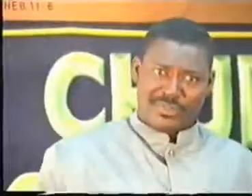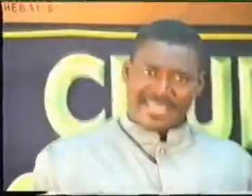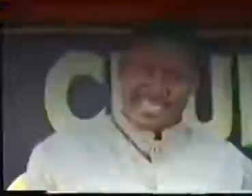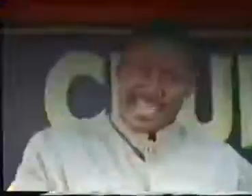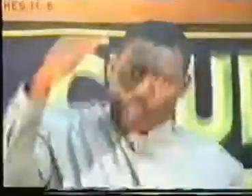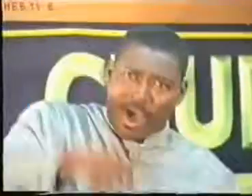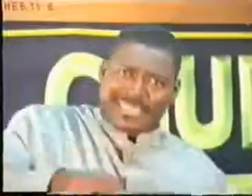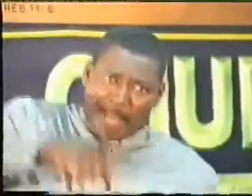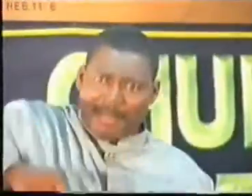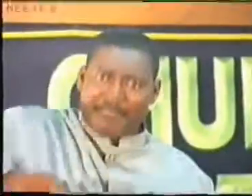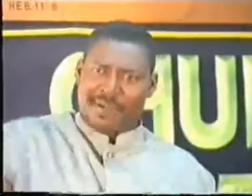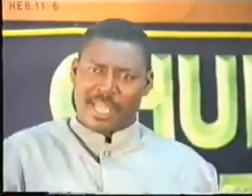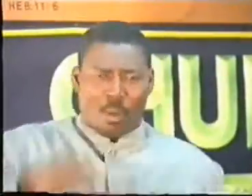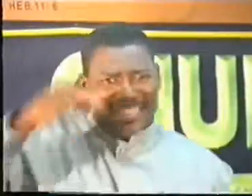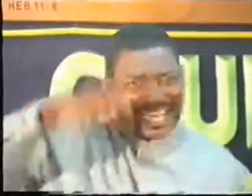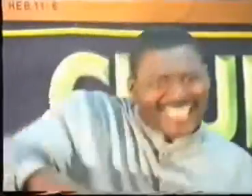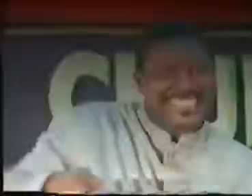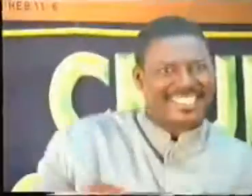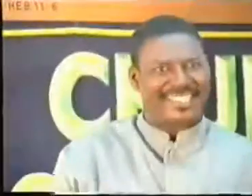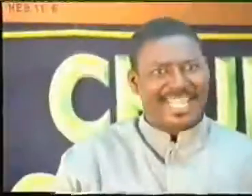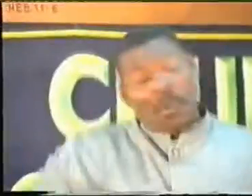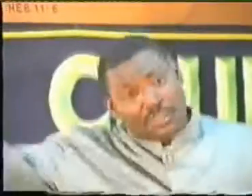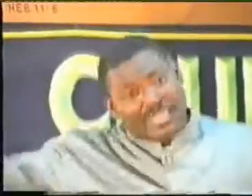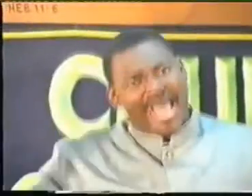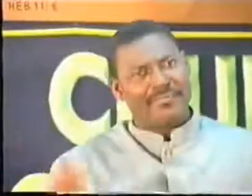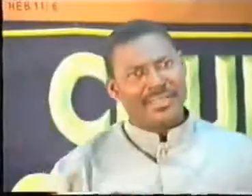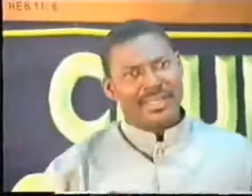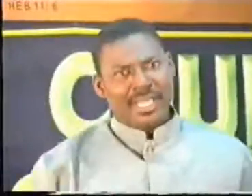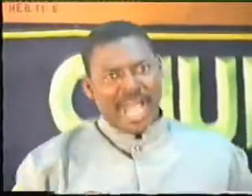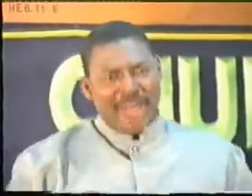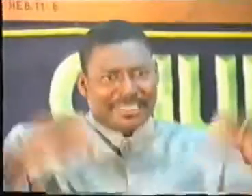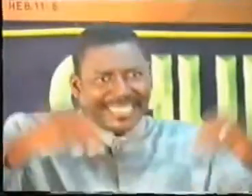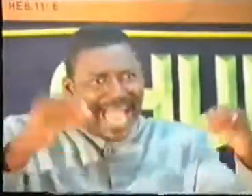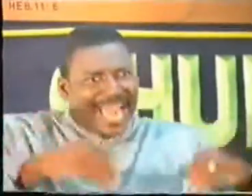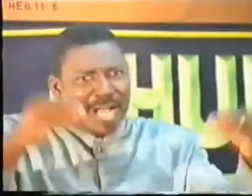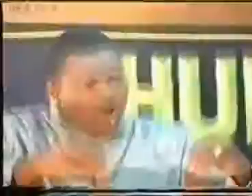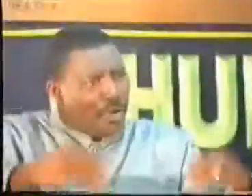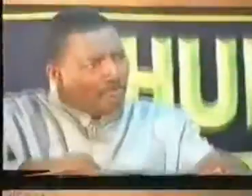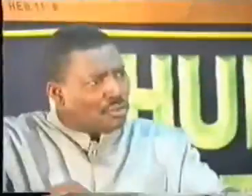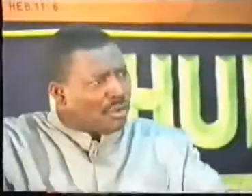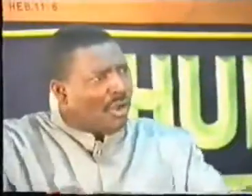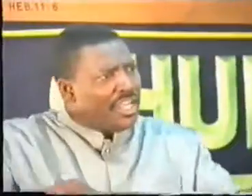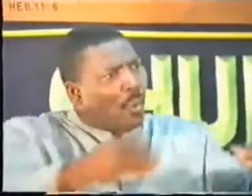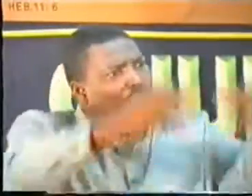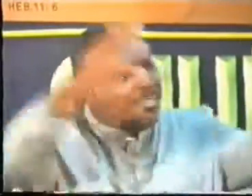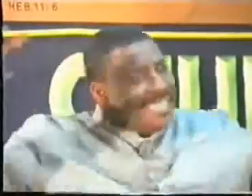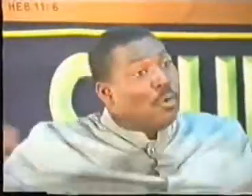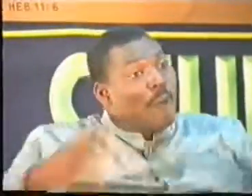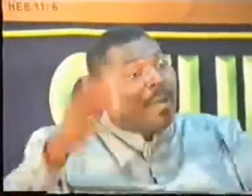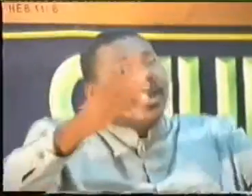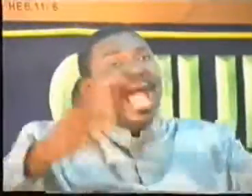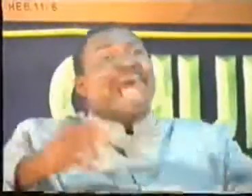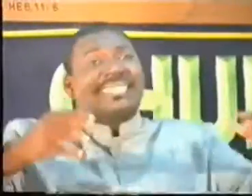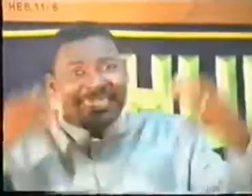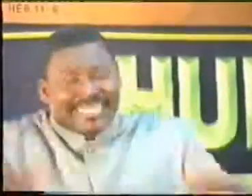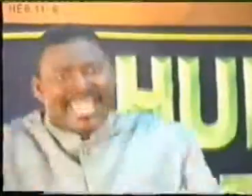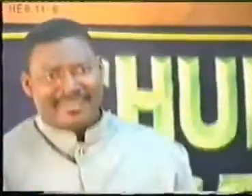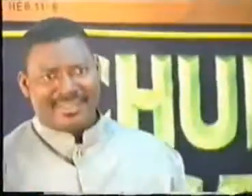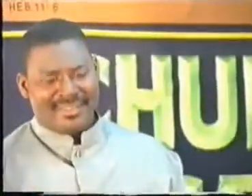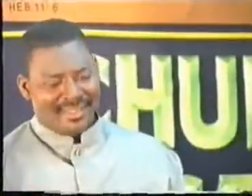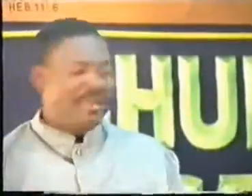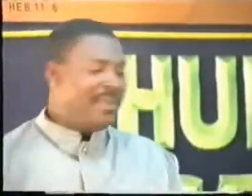so said there was a problem there was a crisis e wo judea enu nti sa na asori mu nsusu no ye wo dwumadi ahoro bebre a ese